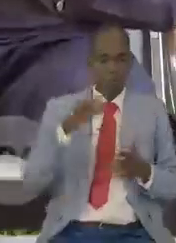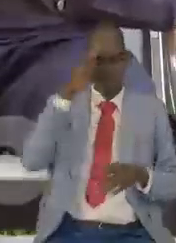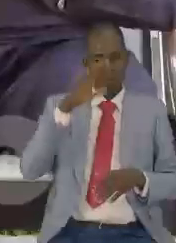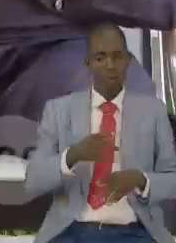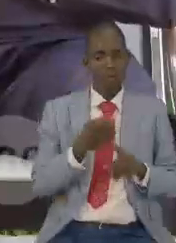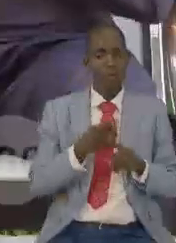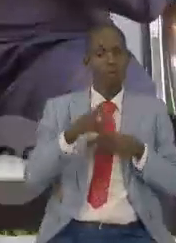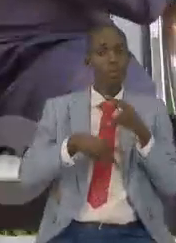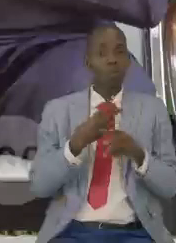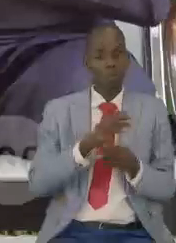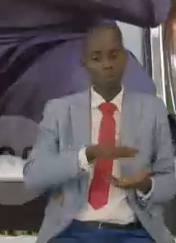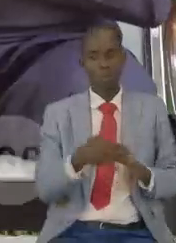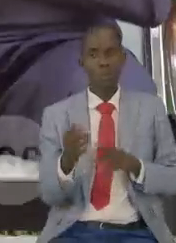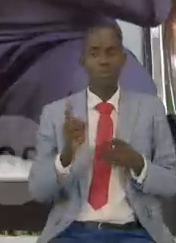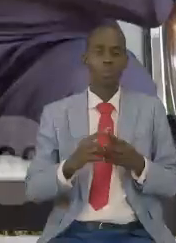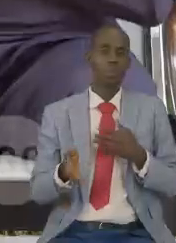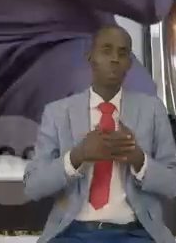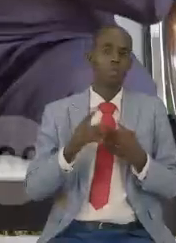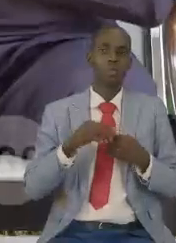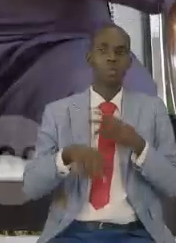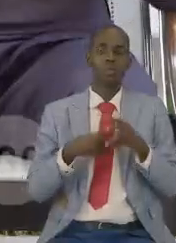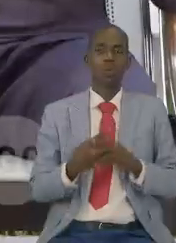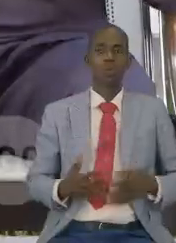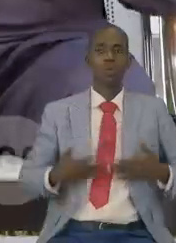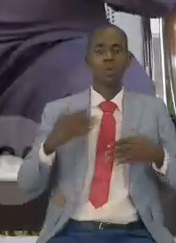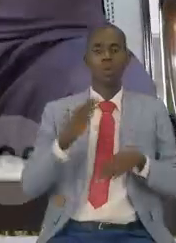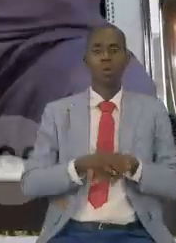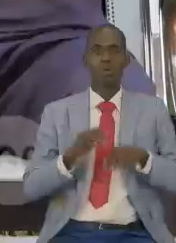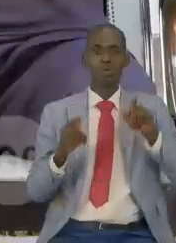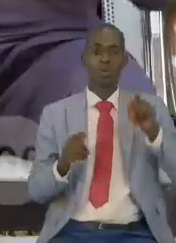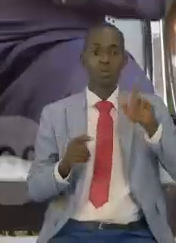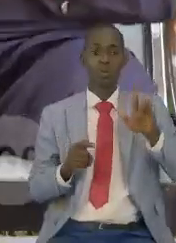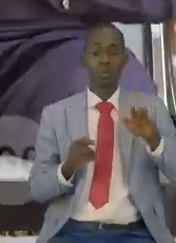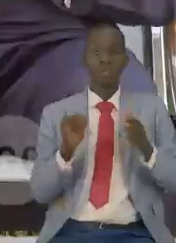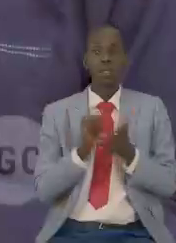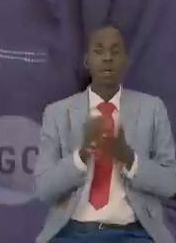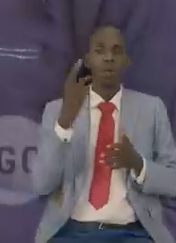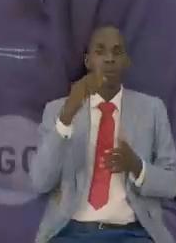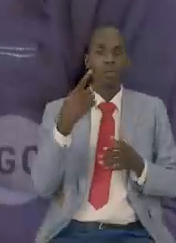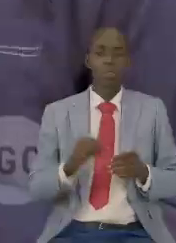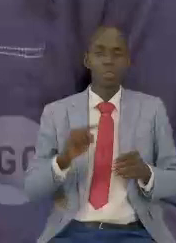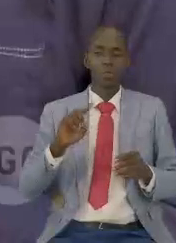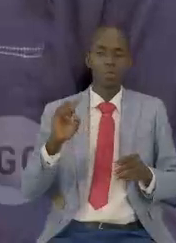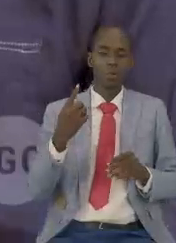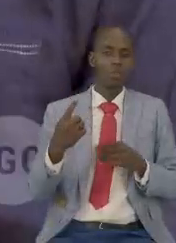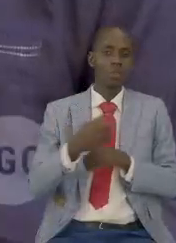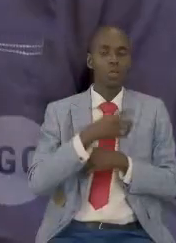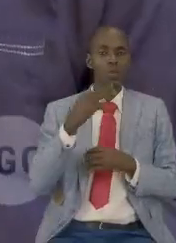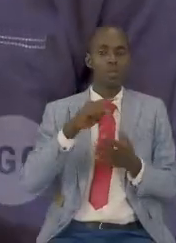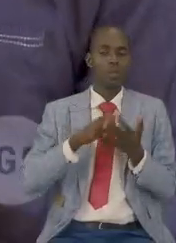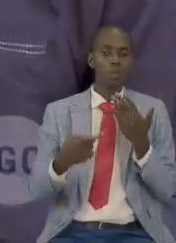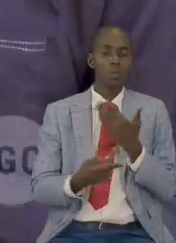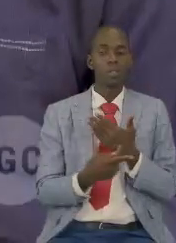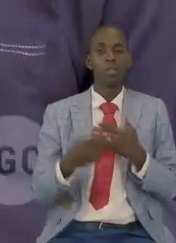25th, that was the first day of GCK in Ondo State. And at the time